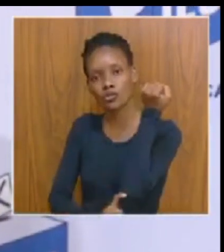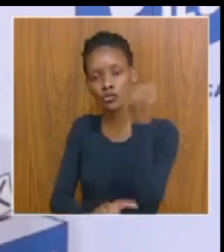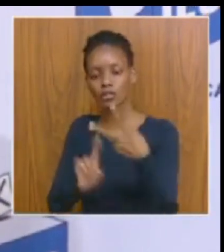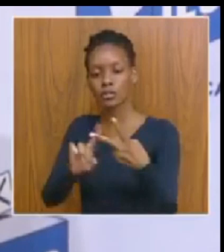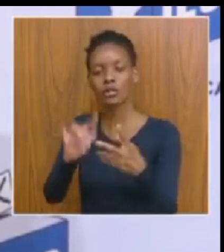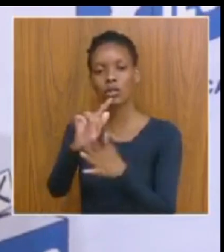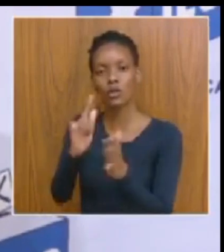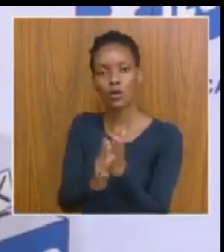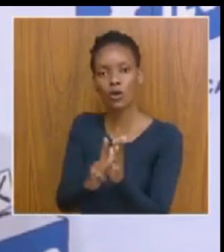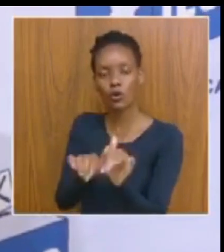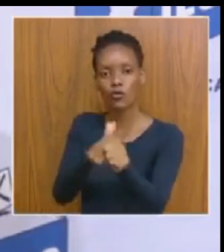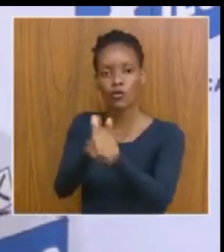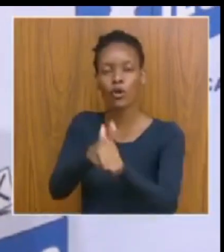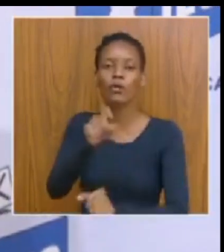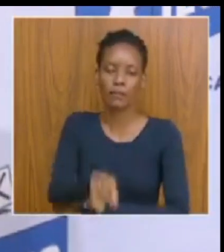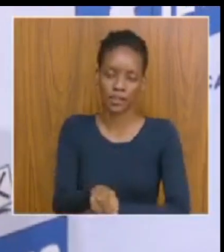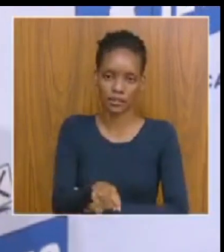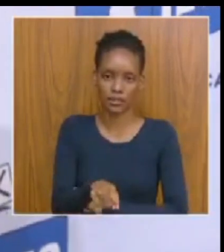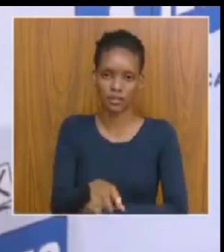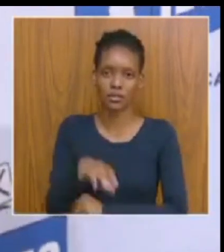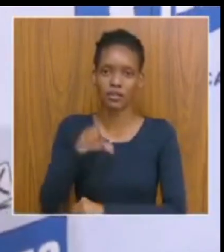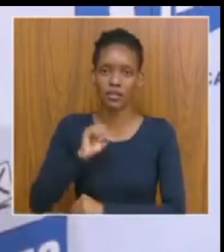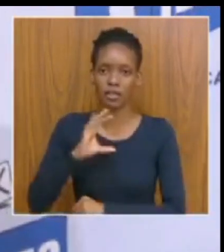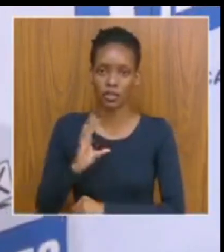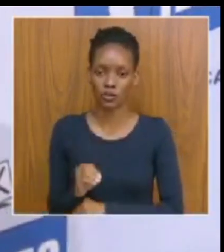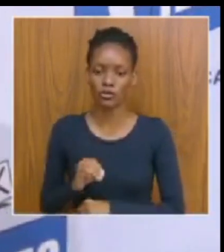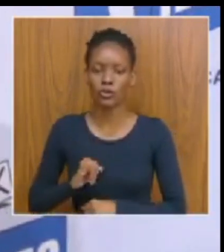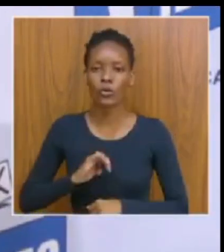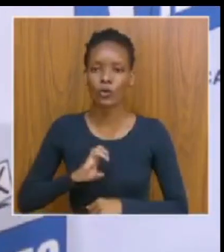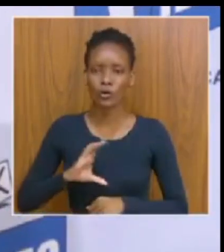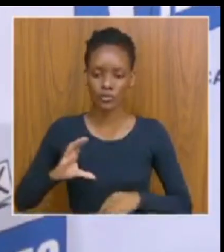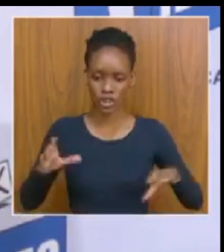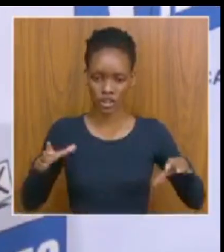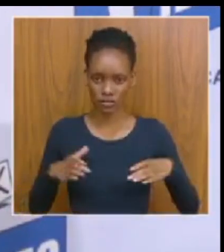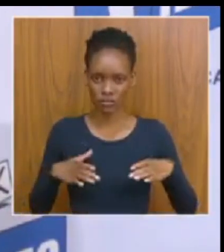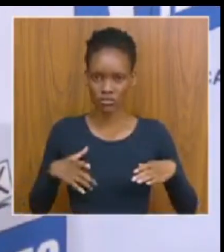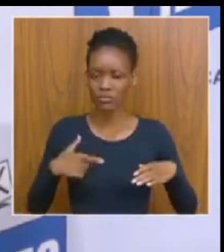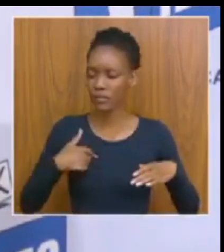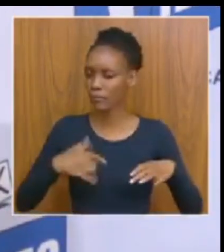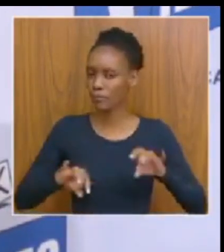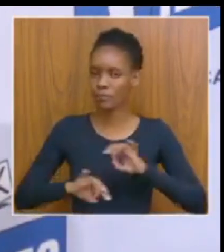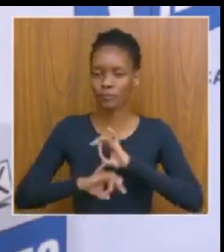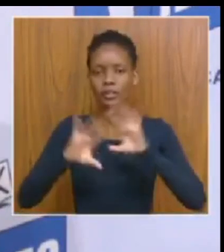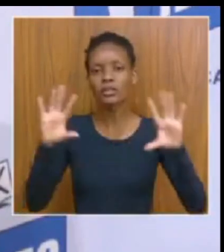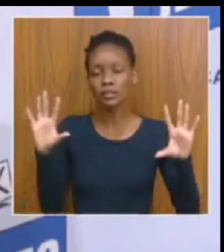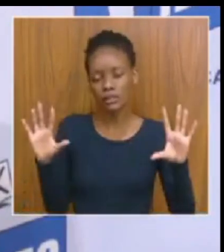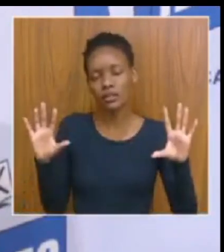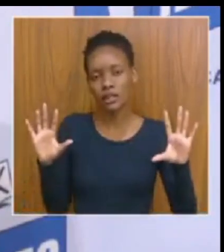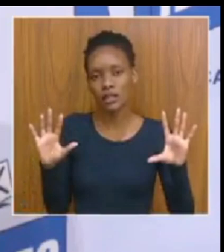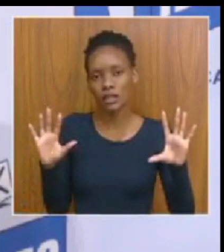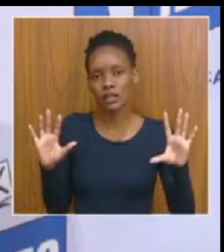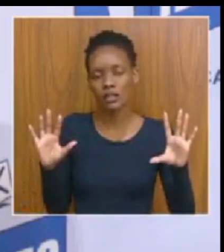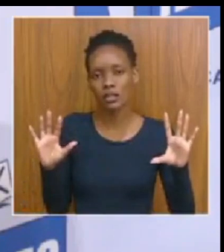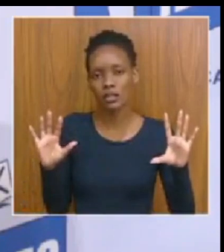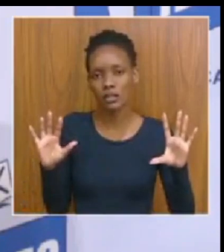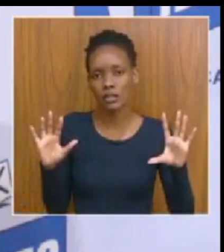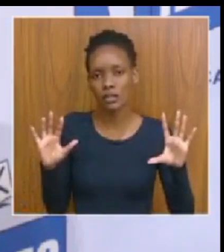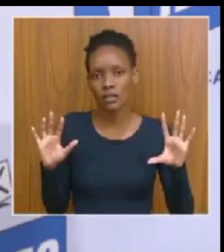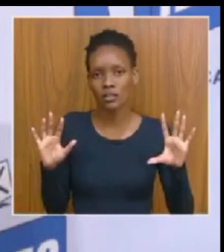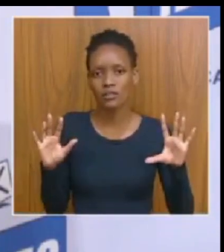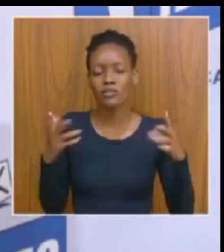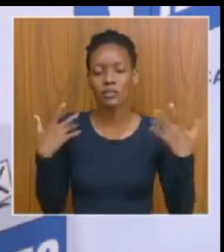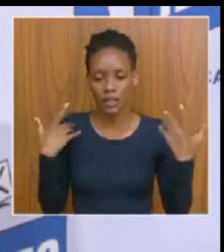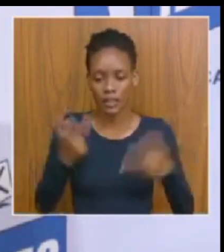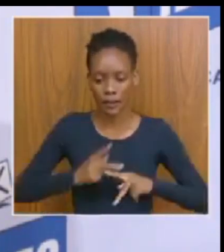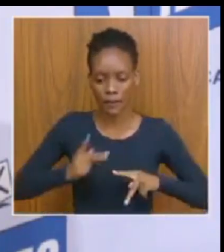law. So the Commission is clarifying those constitutional provisions that have a bearing on